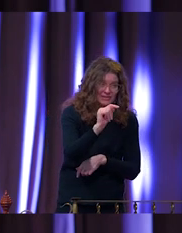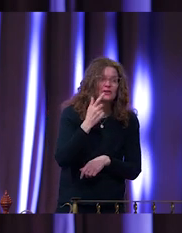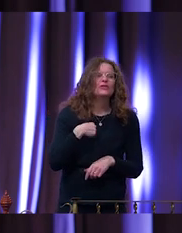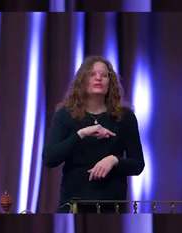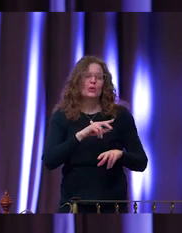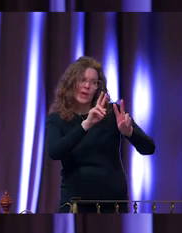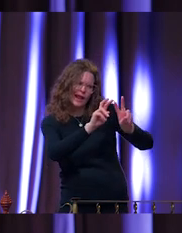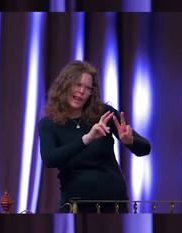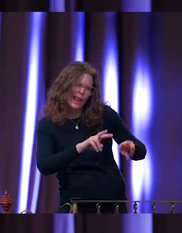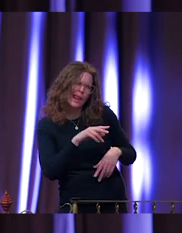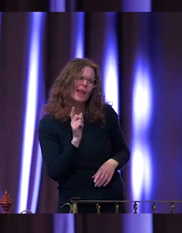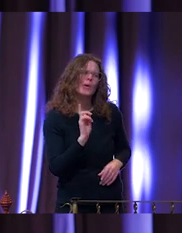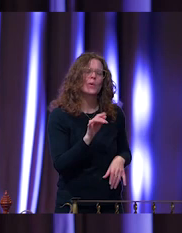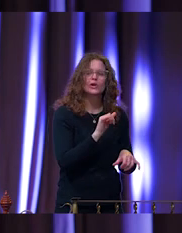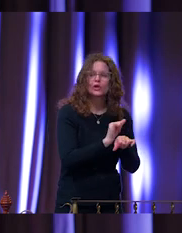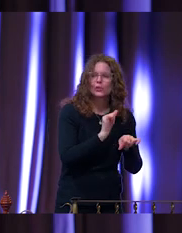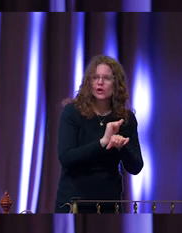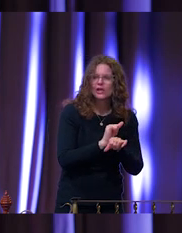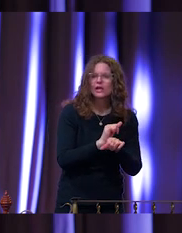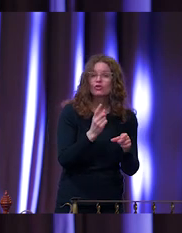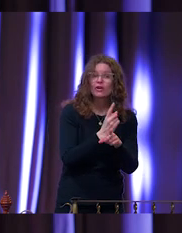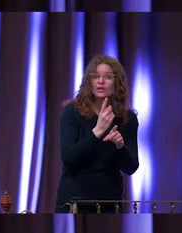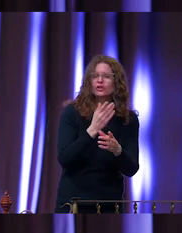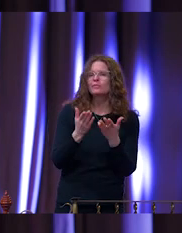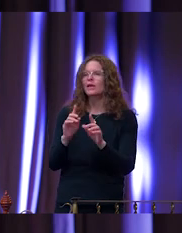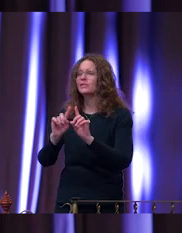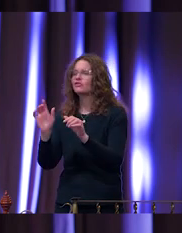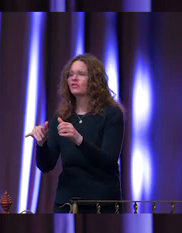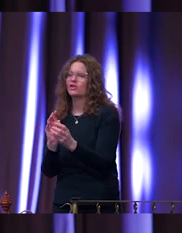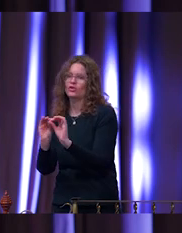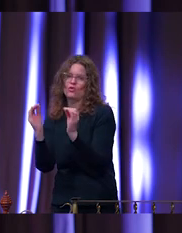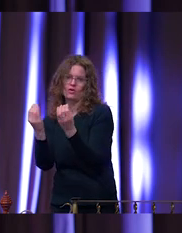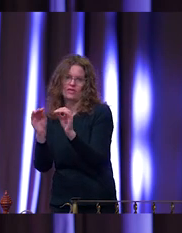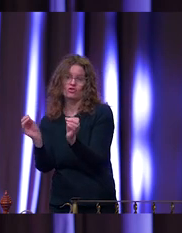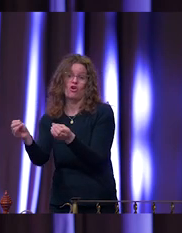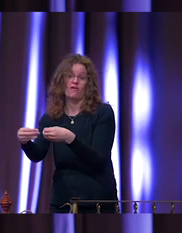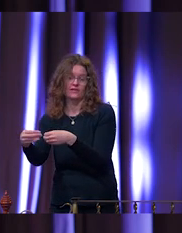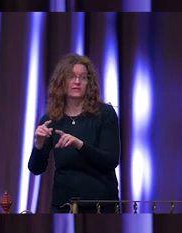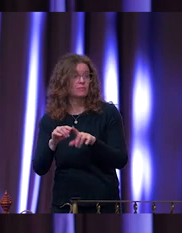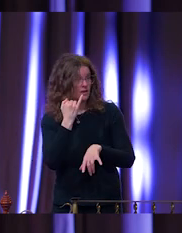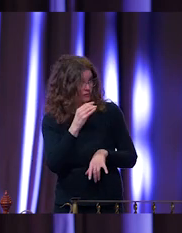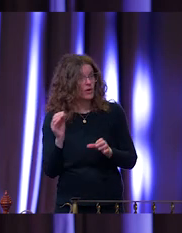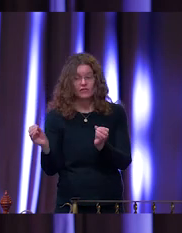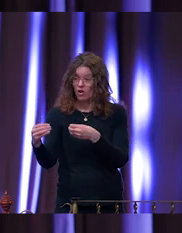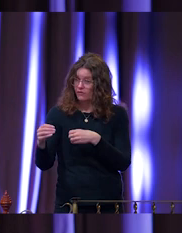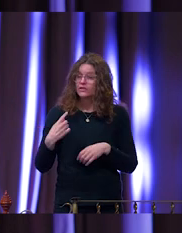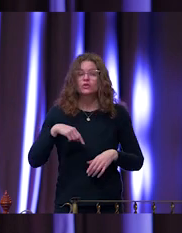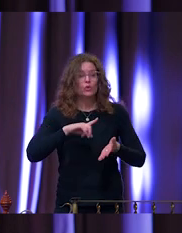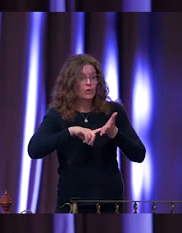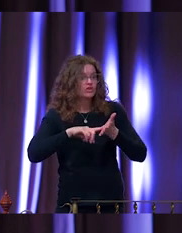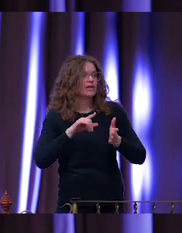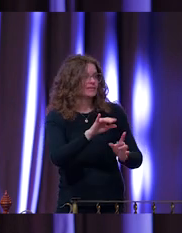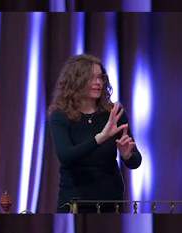that, you know, where you're working regularly might be a little bit different than where you live. But if you do have an office, we do look at, you know, is it in the community